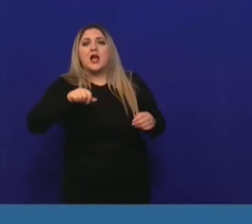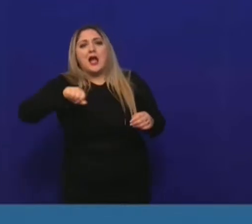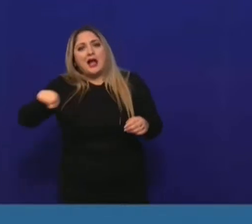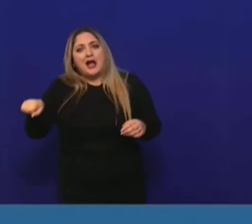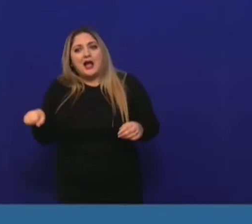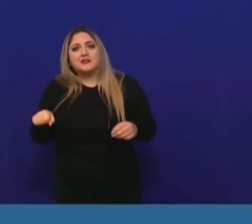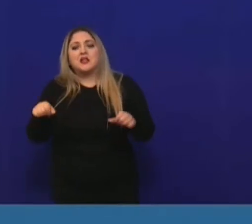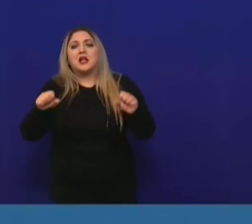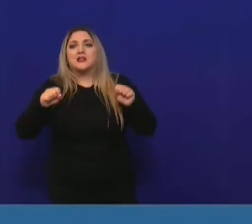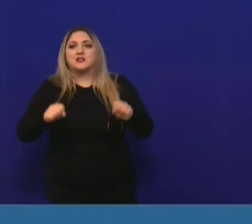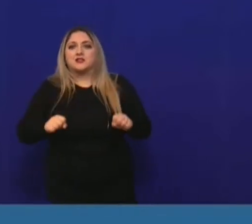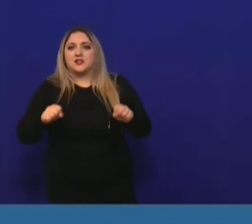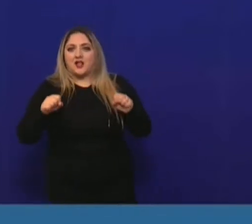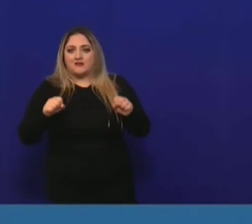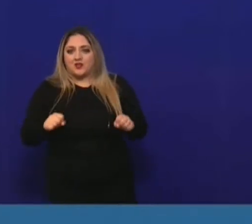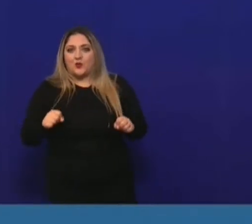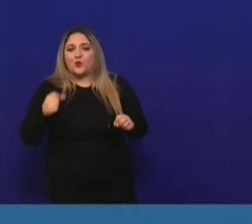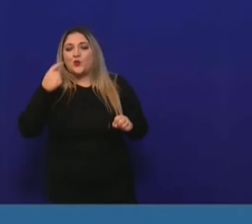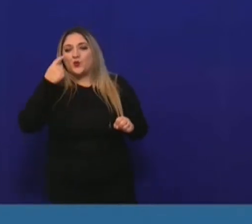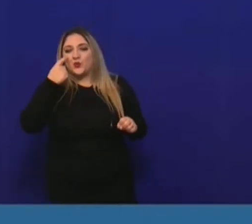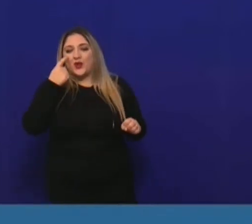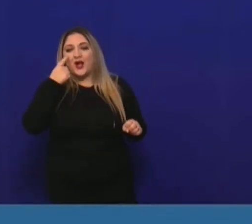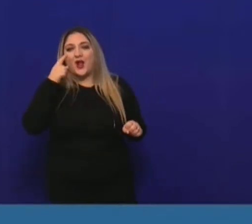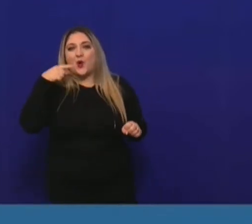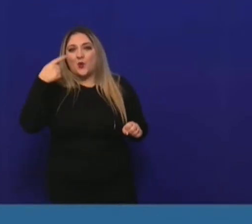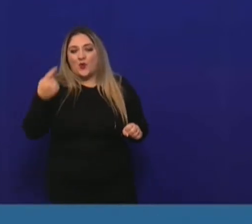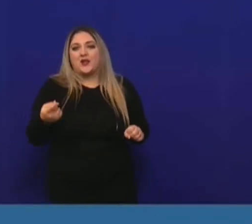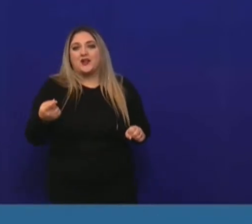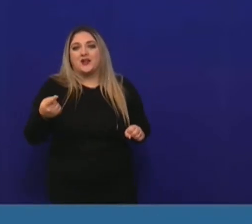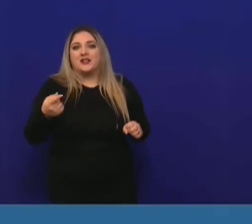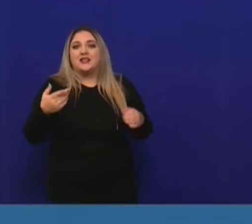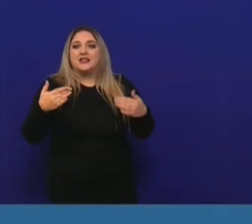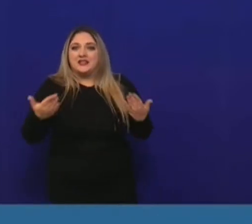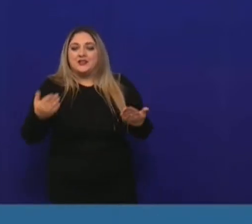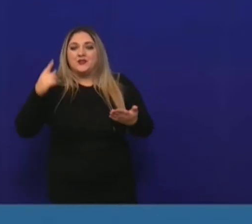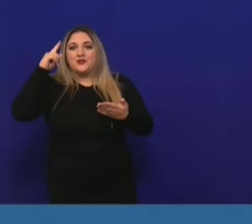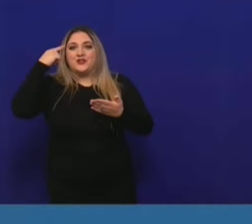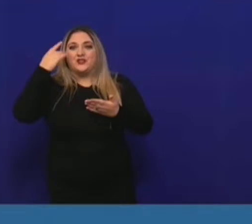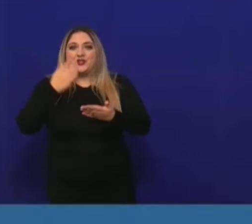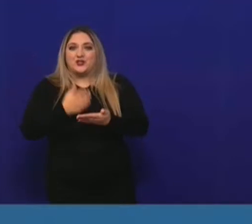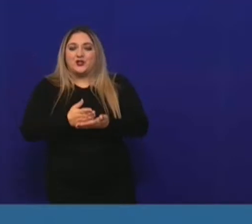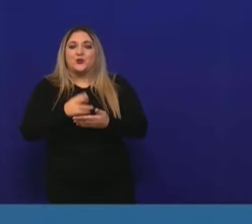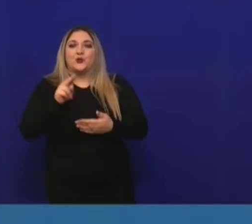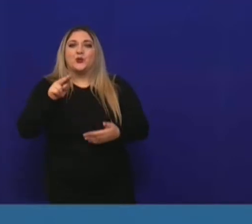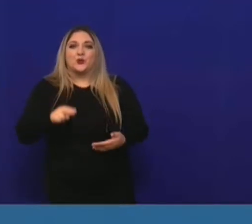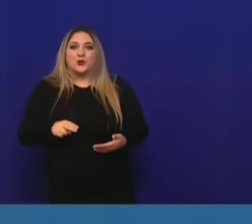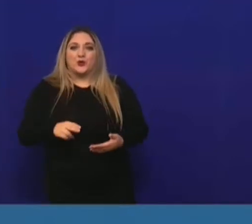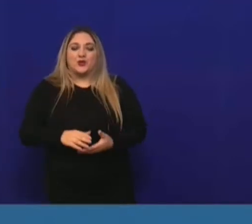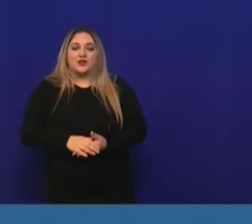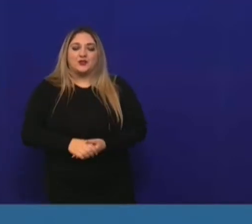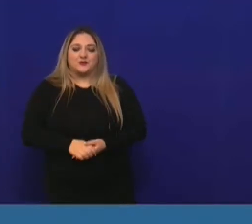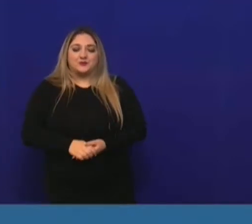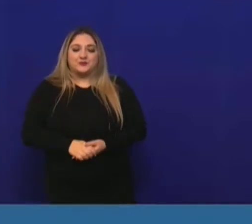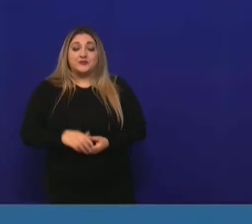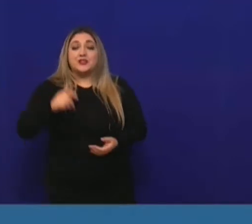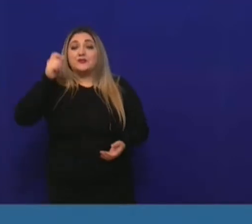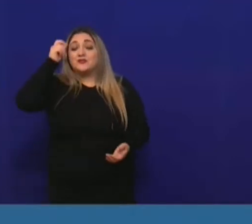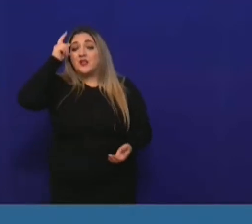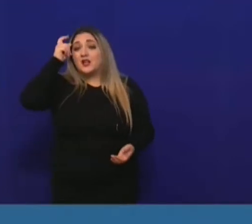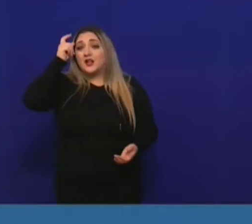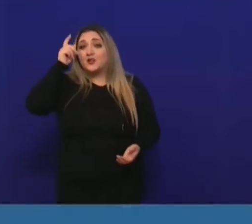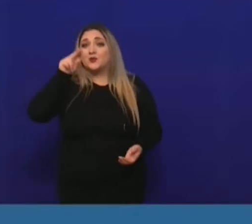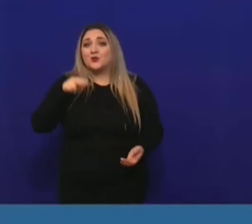x'ħatejt lema u skont il-gwidi tal-ema nkunu qegħdin aħna nkunu nimxu. Però ftakar ukoll li